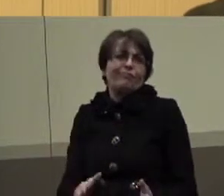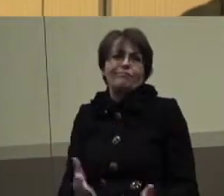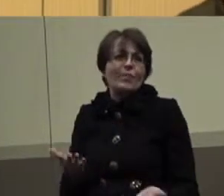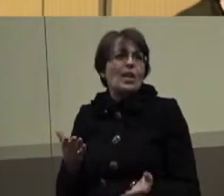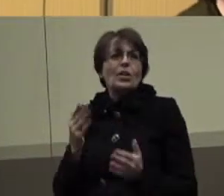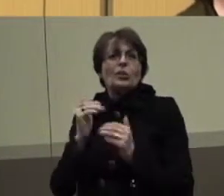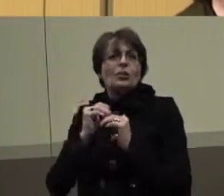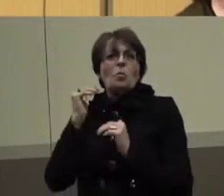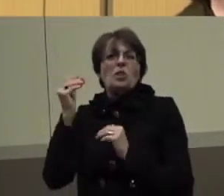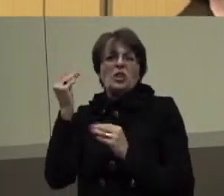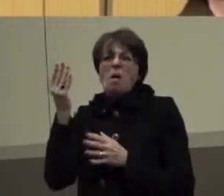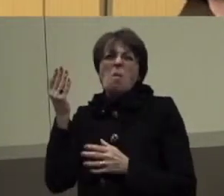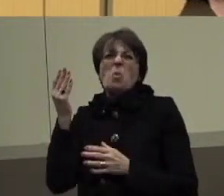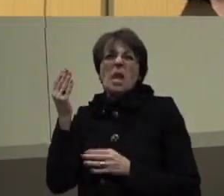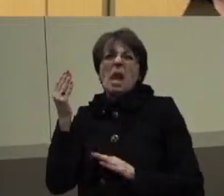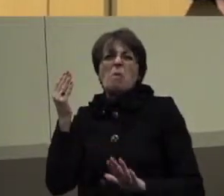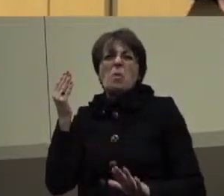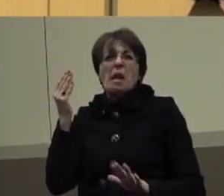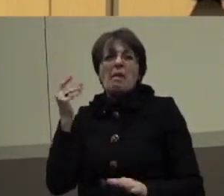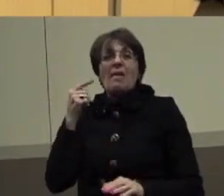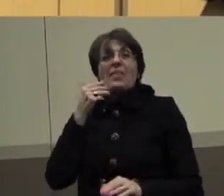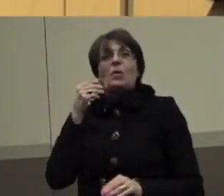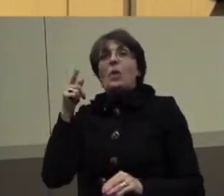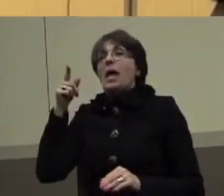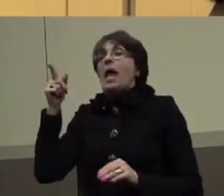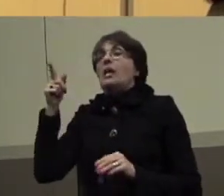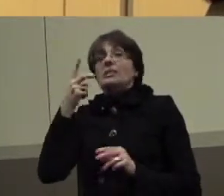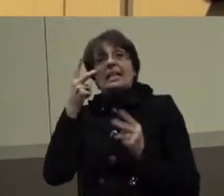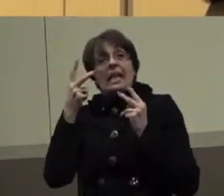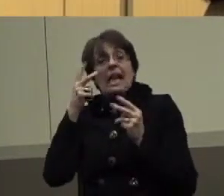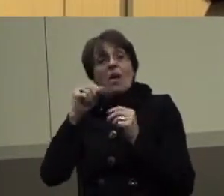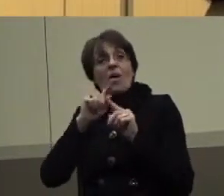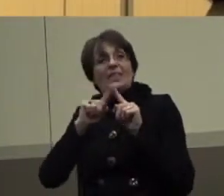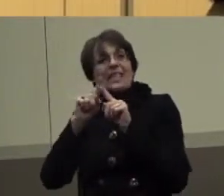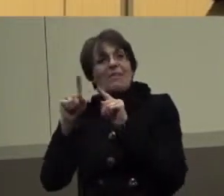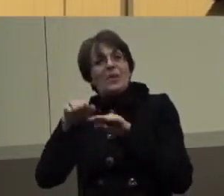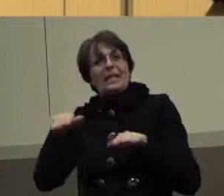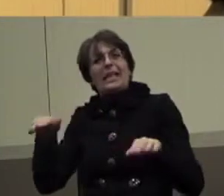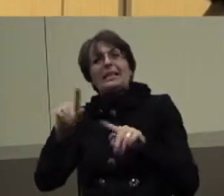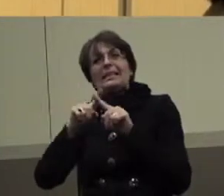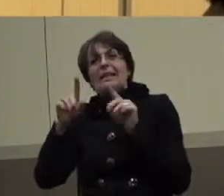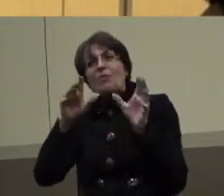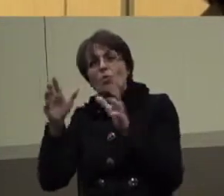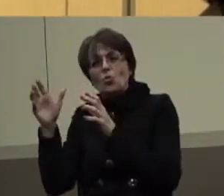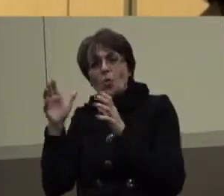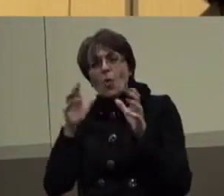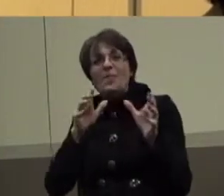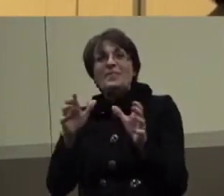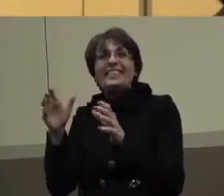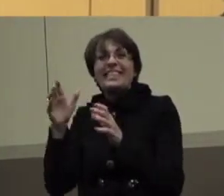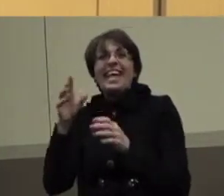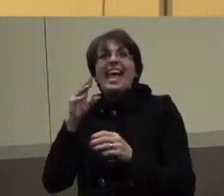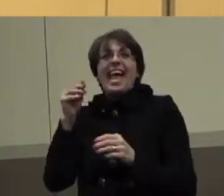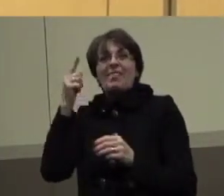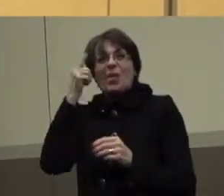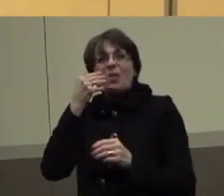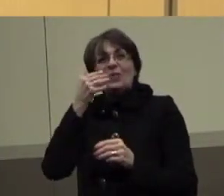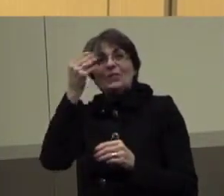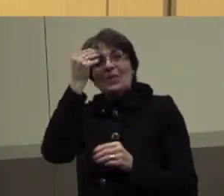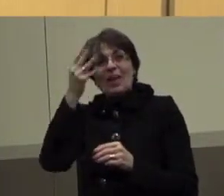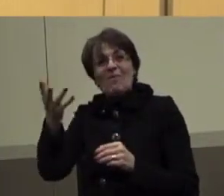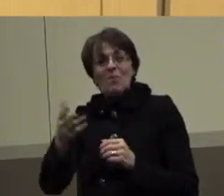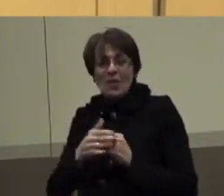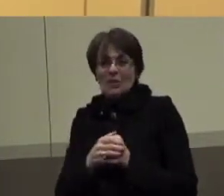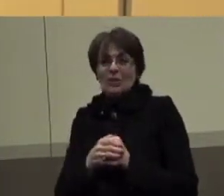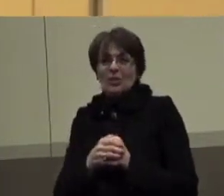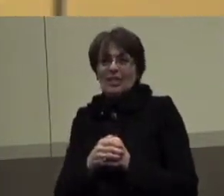too much information coming in. So you can see how different kids are going to have different groups from that. And I just thought that was good